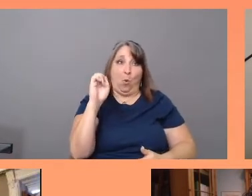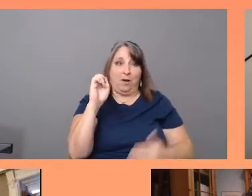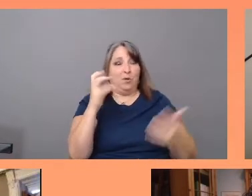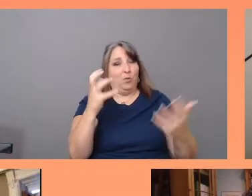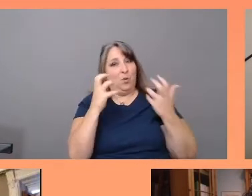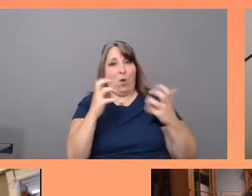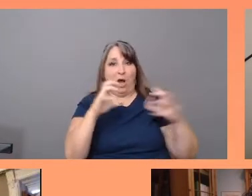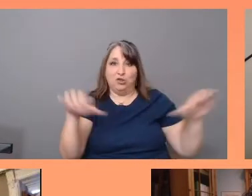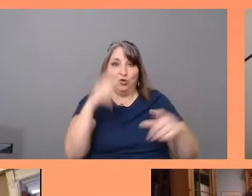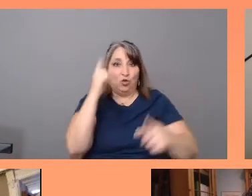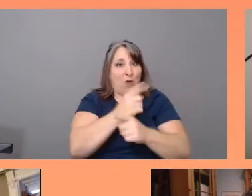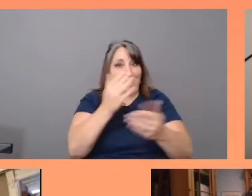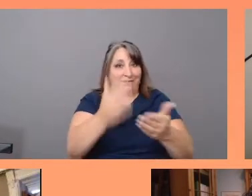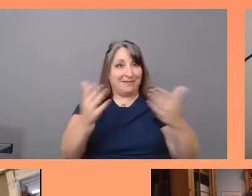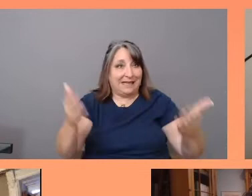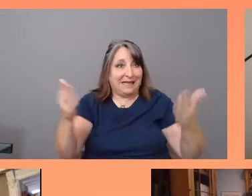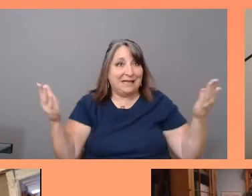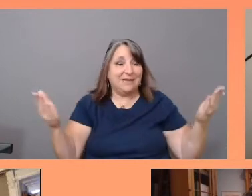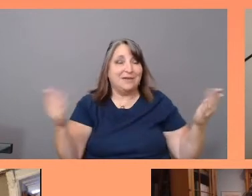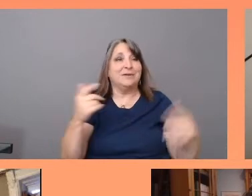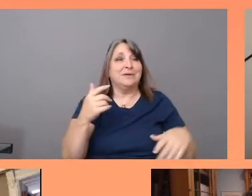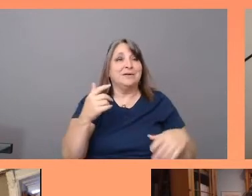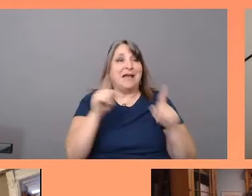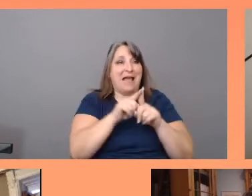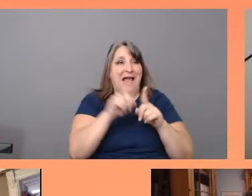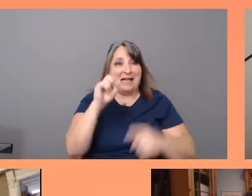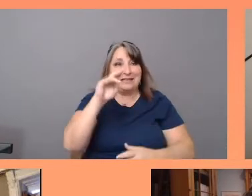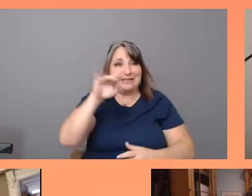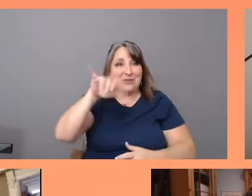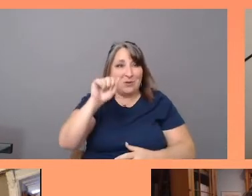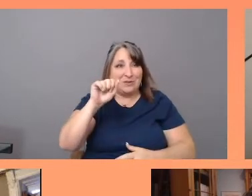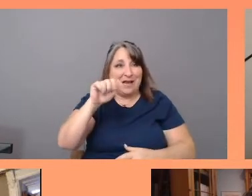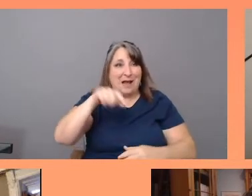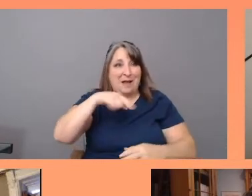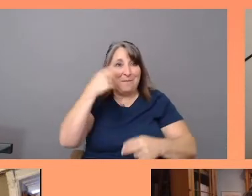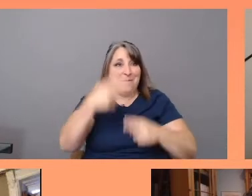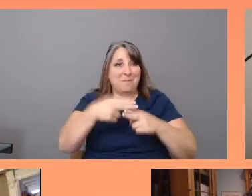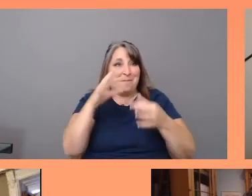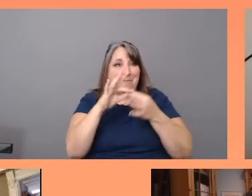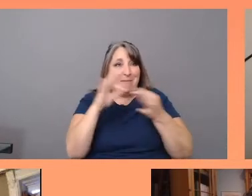thing, that, as Sonya Childress mentioned in her